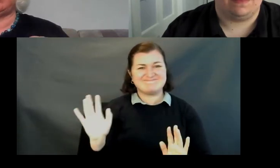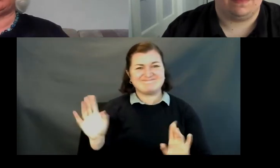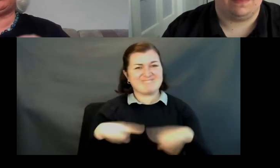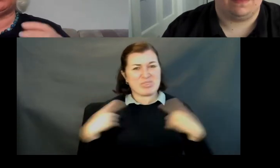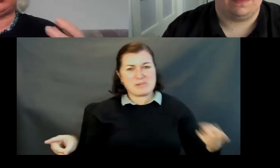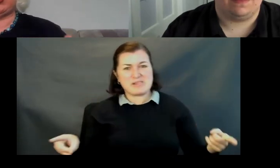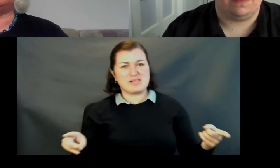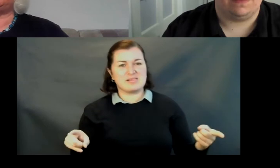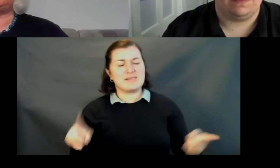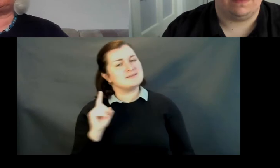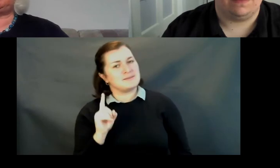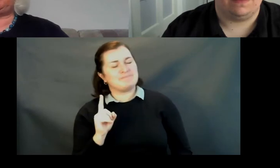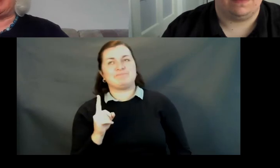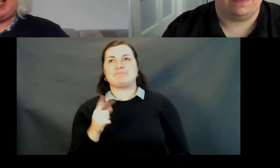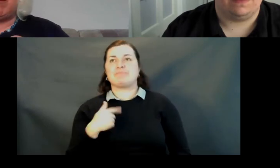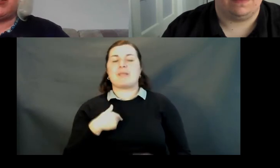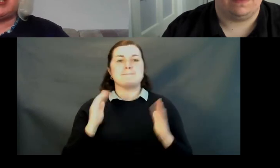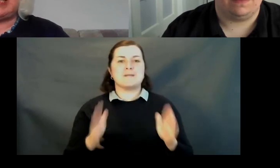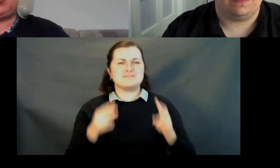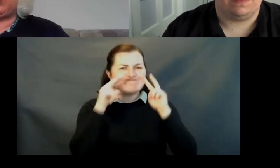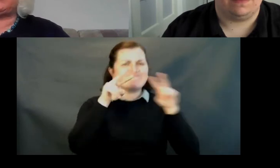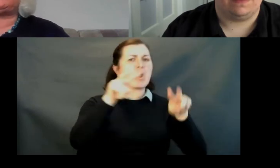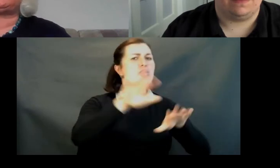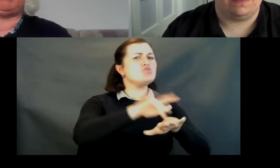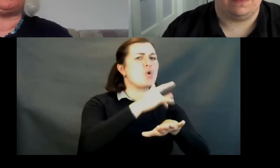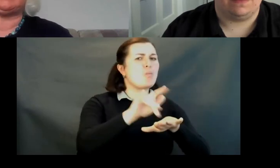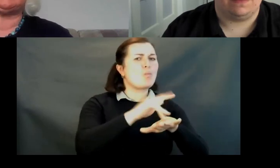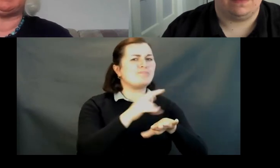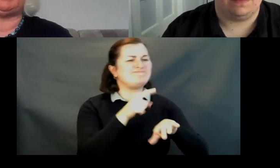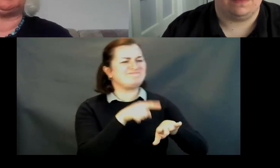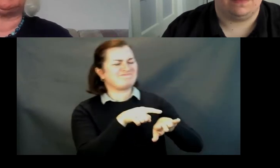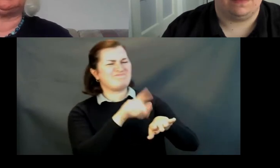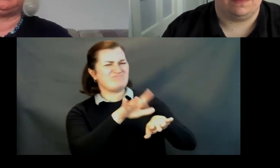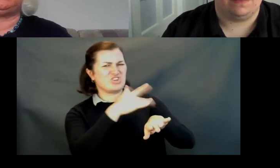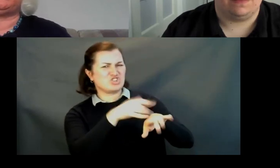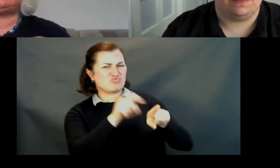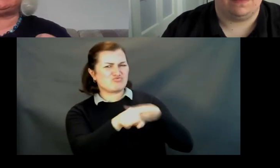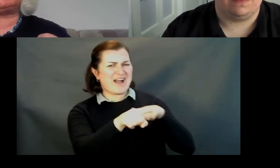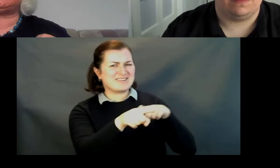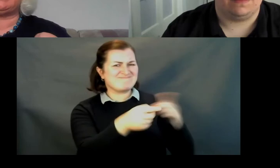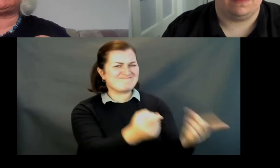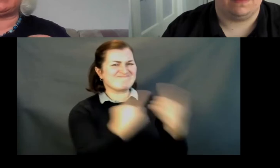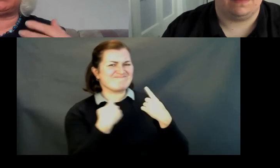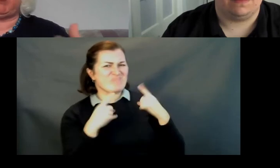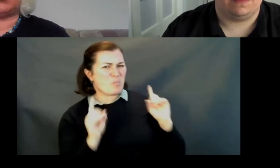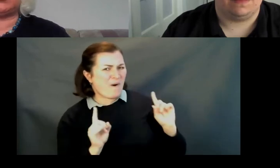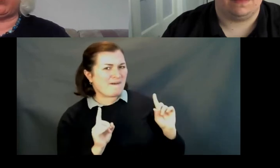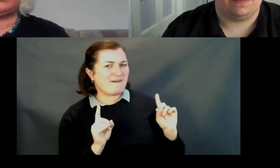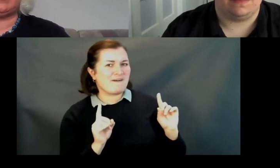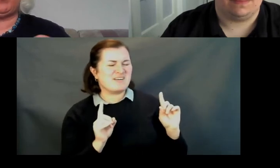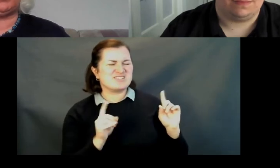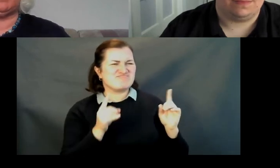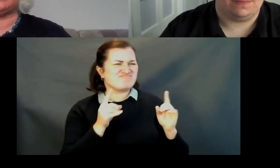to look at the show and I have to see what is the show trying to tell me. What is it trying to get